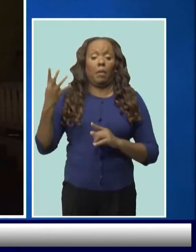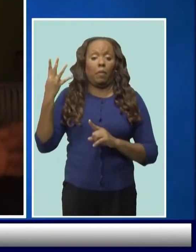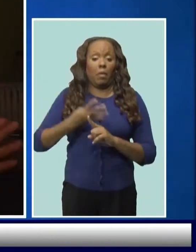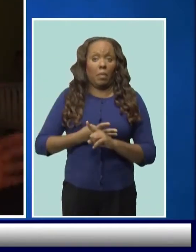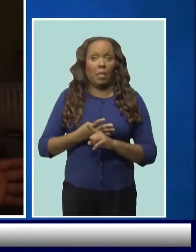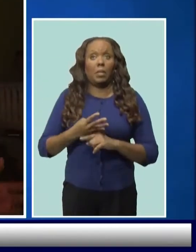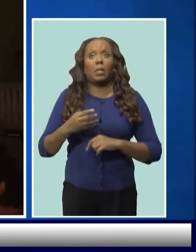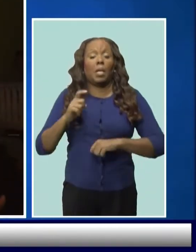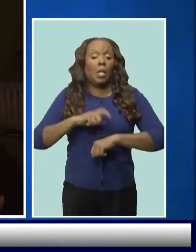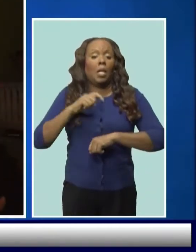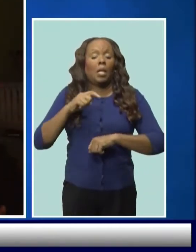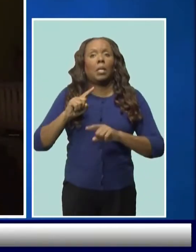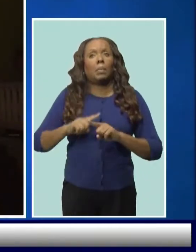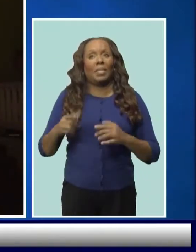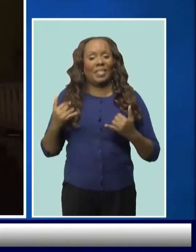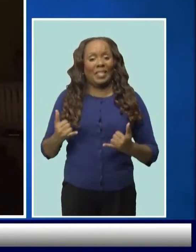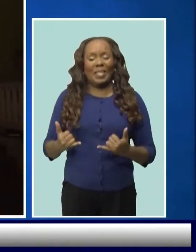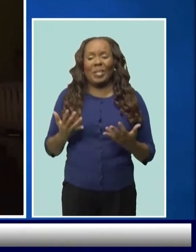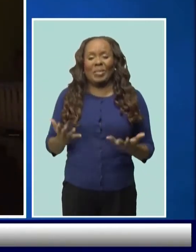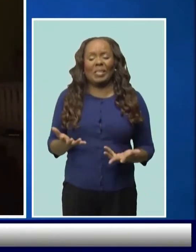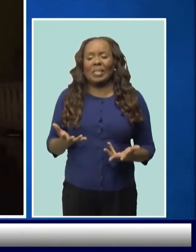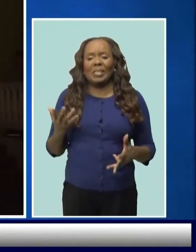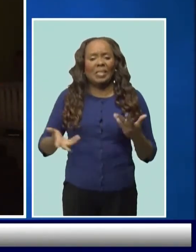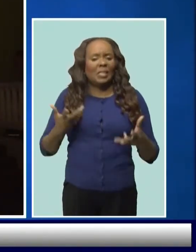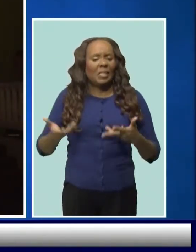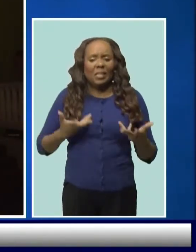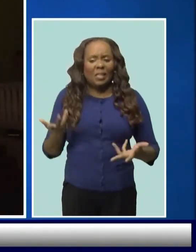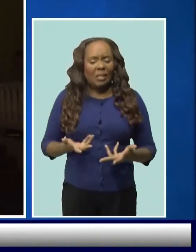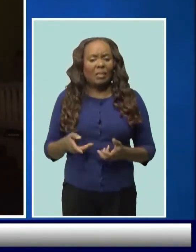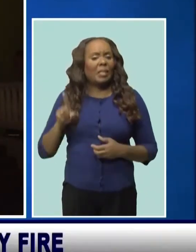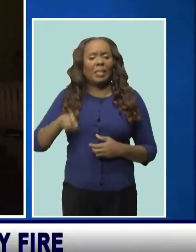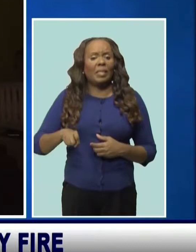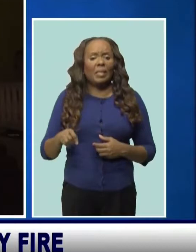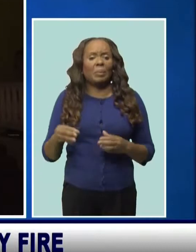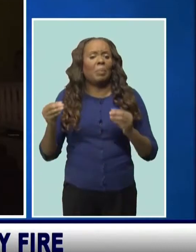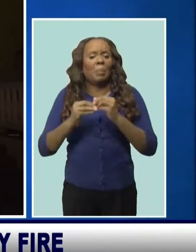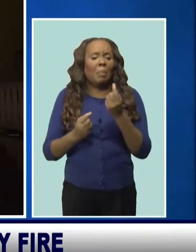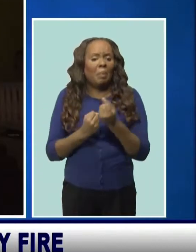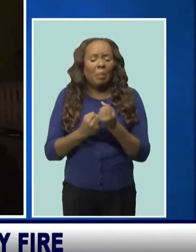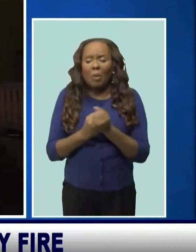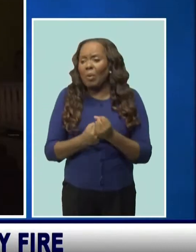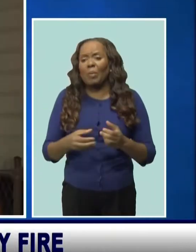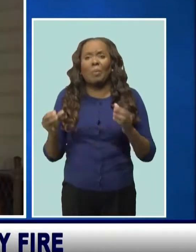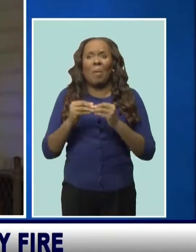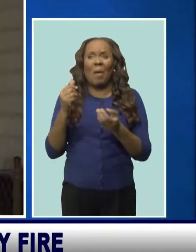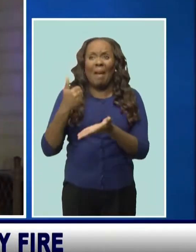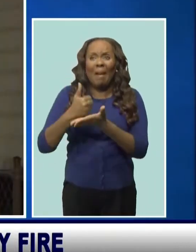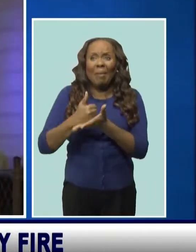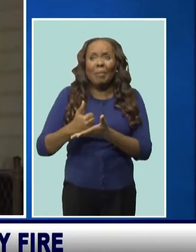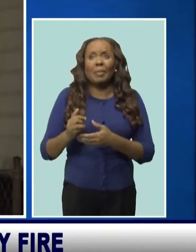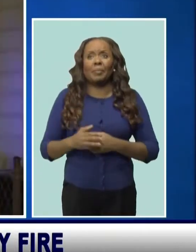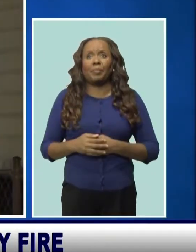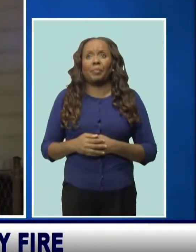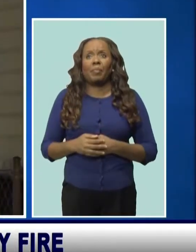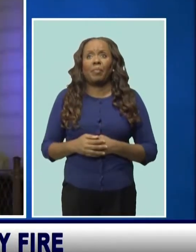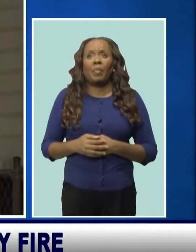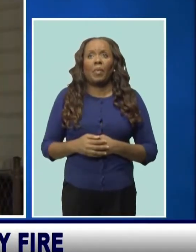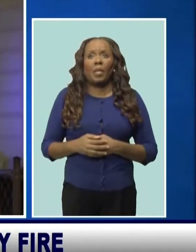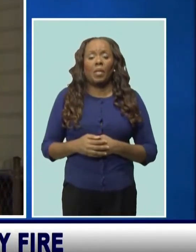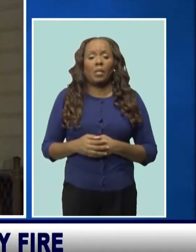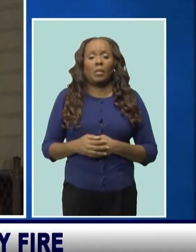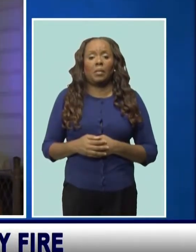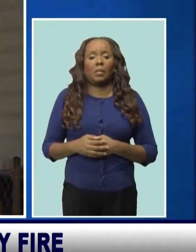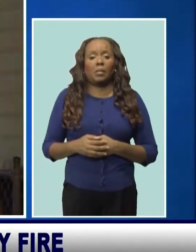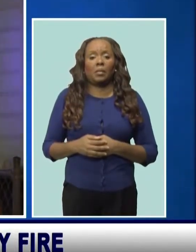is that these occasions depend on other Barbadians stepping up to be able to help. An emotional member of parliament for